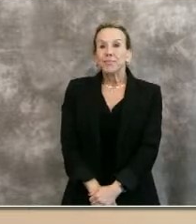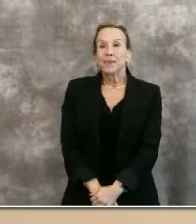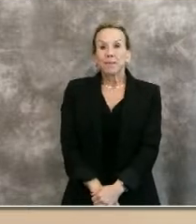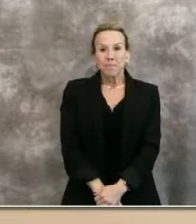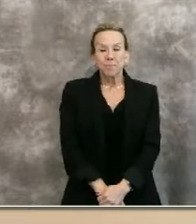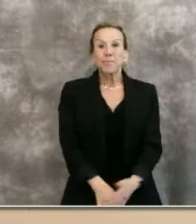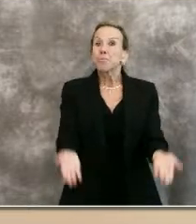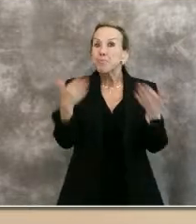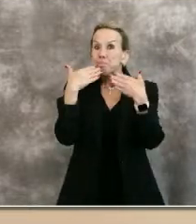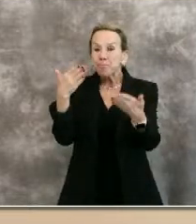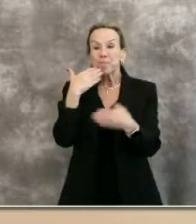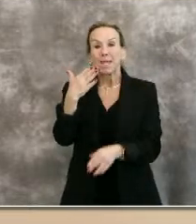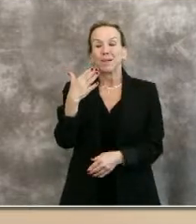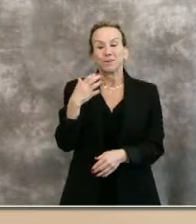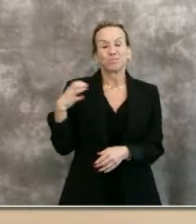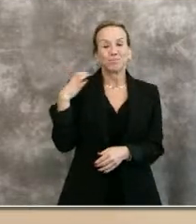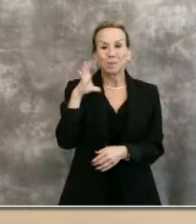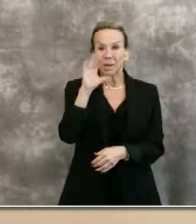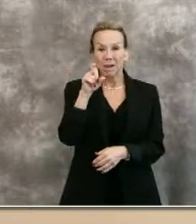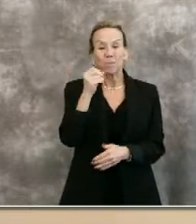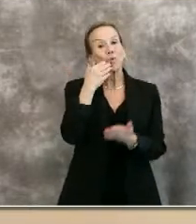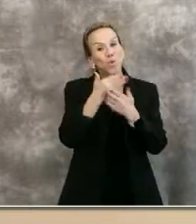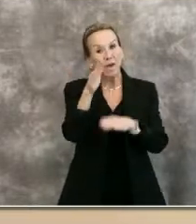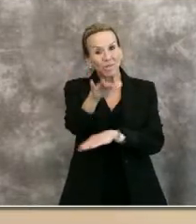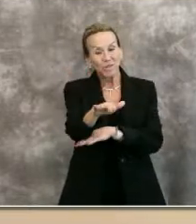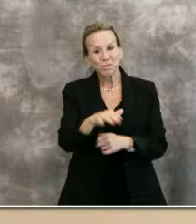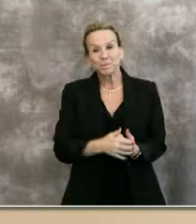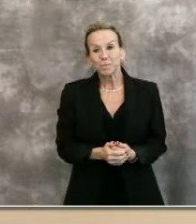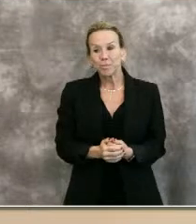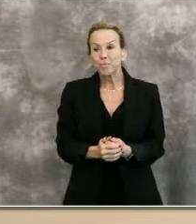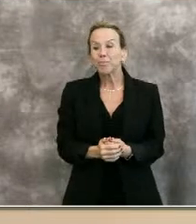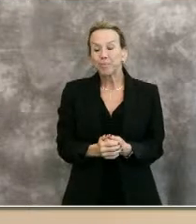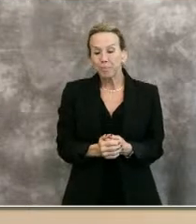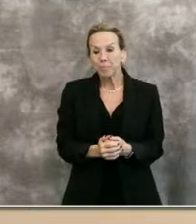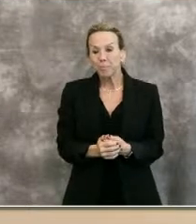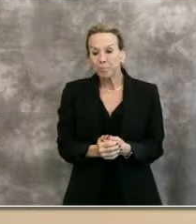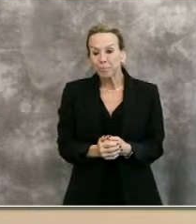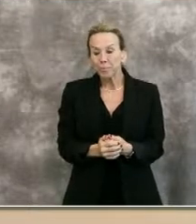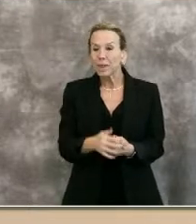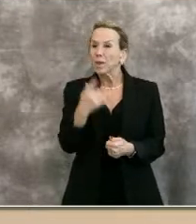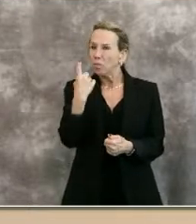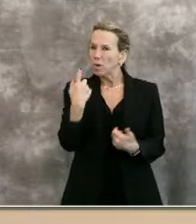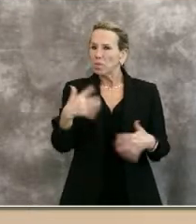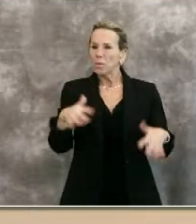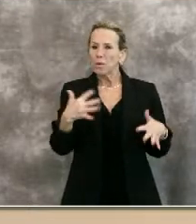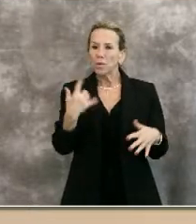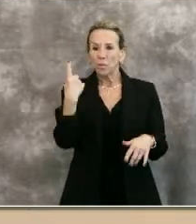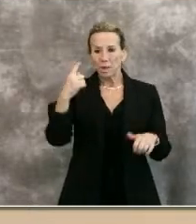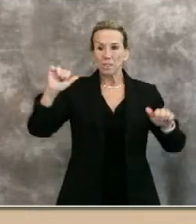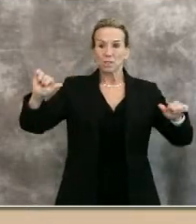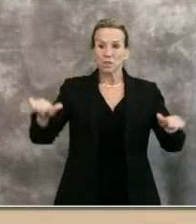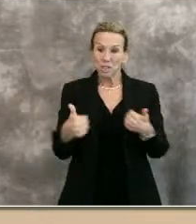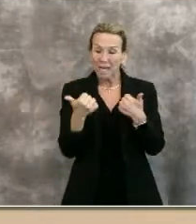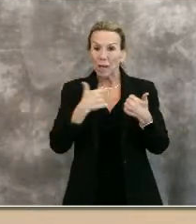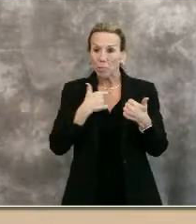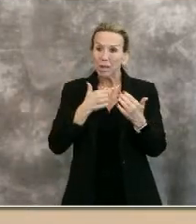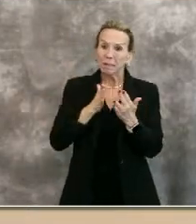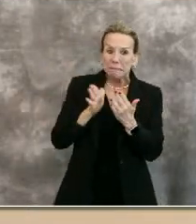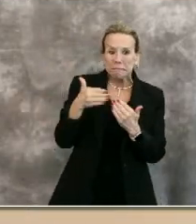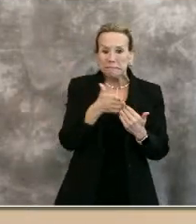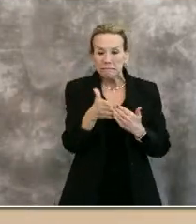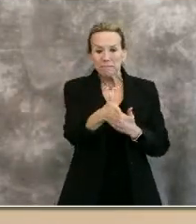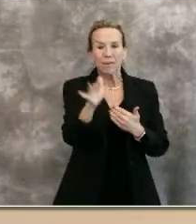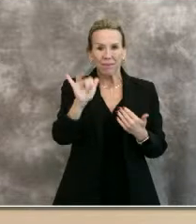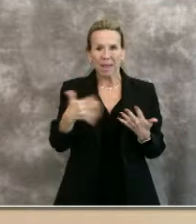Thank you, Chairman Cox, and good afternoon. One of the great challenges as we work our way through this new normal